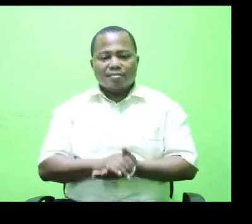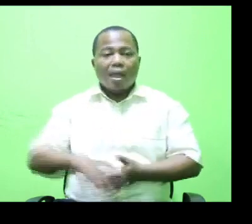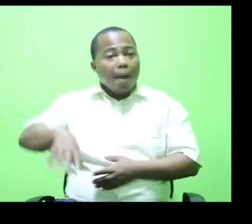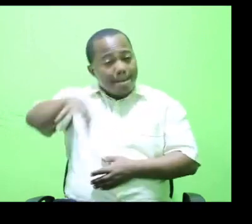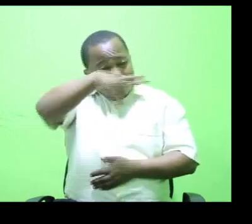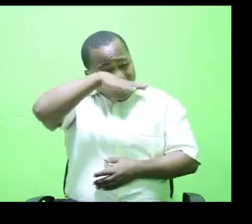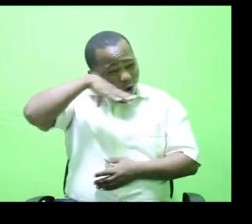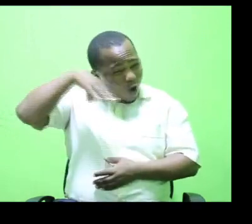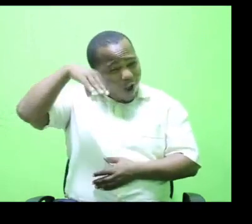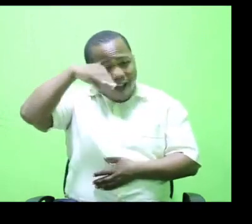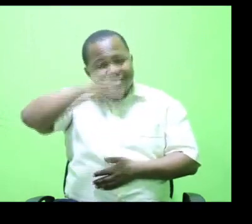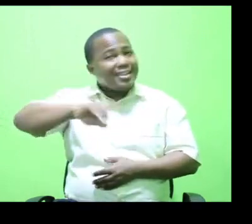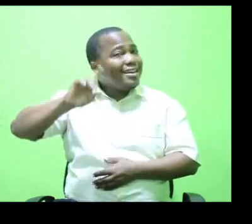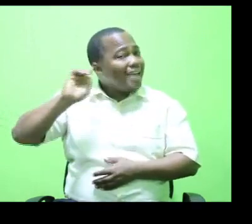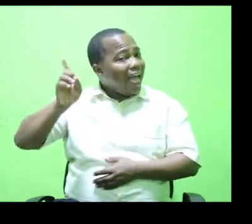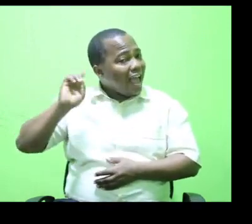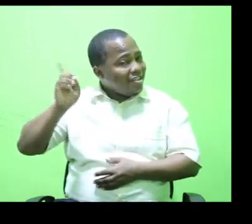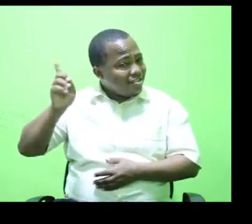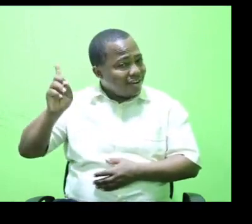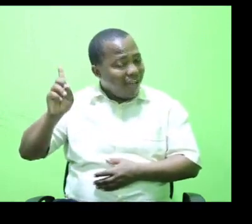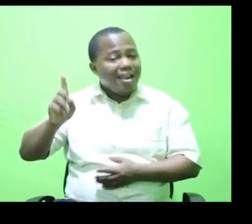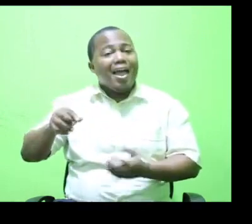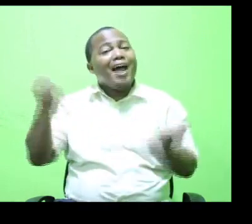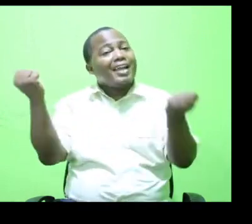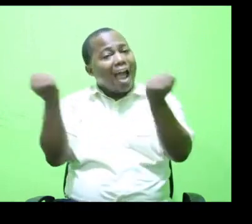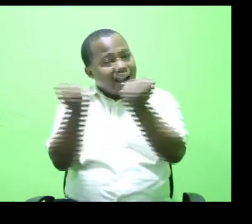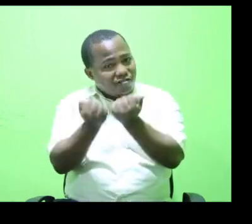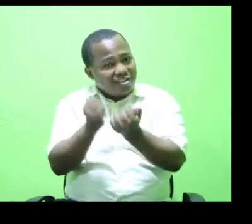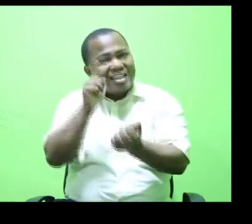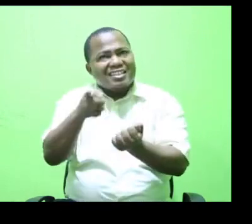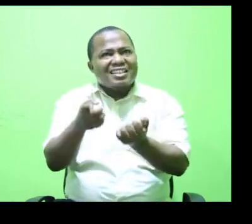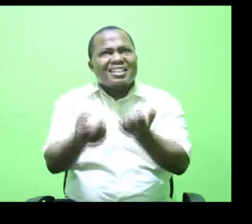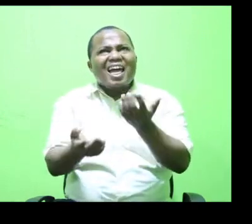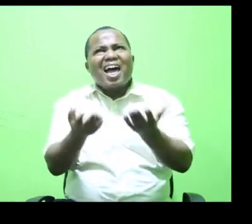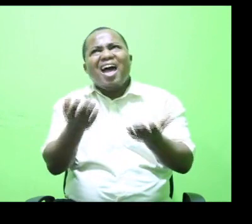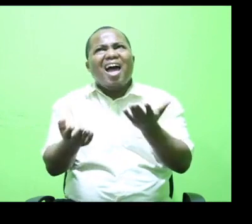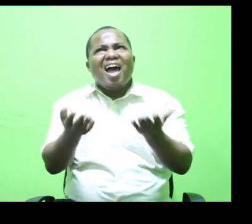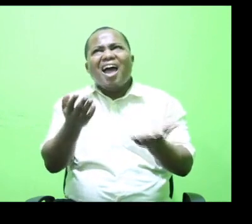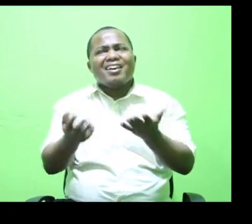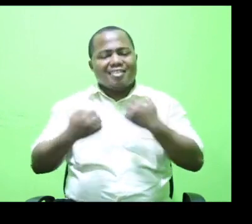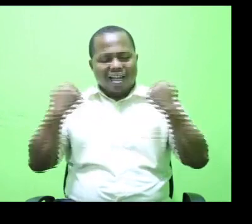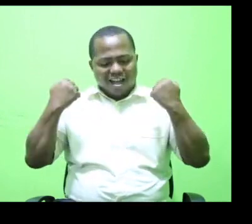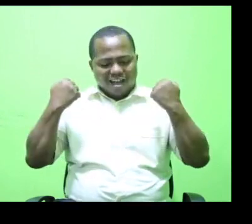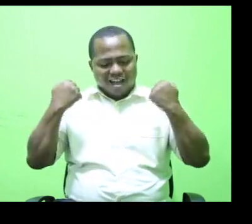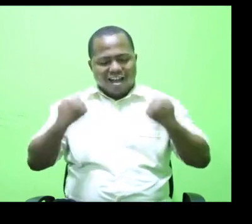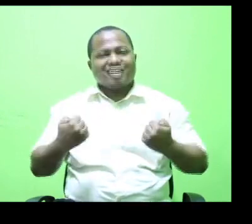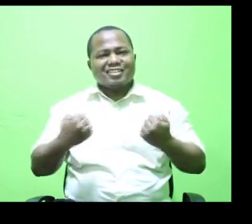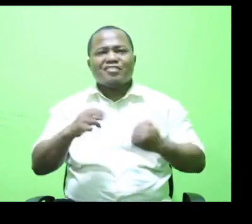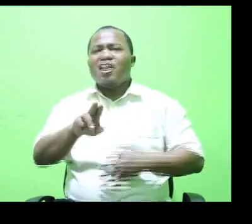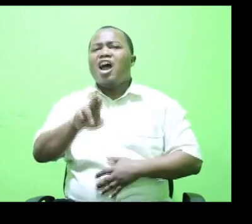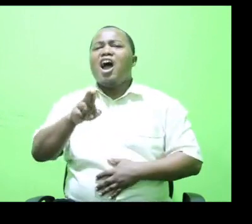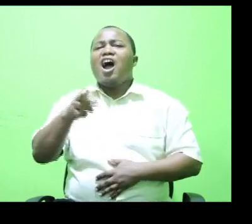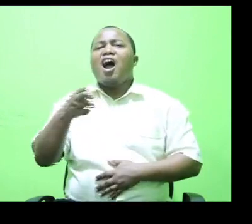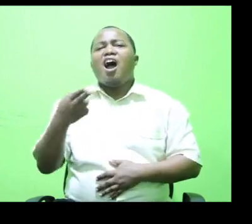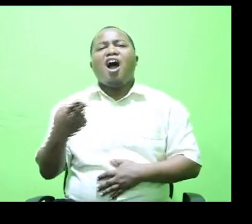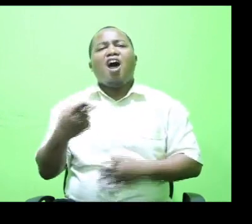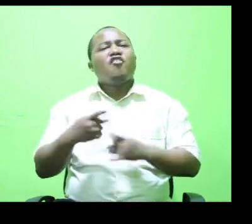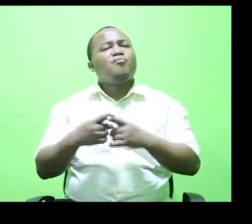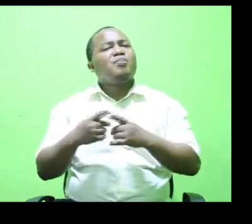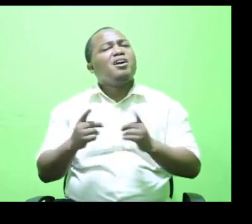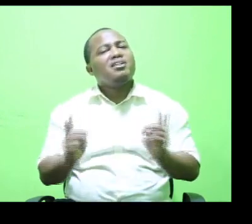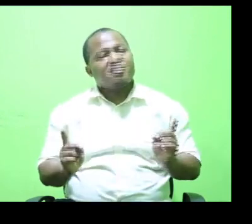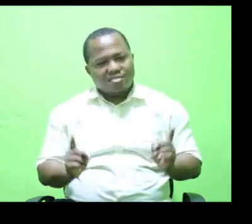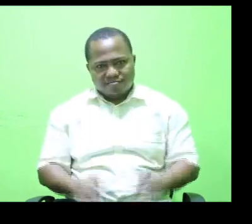both natural and artificial immunity can either be active or